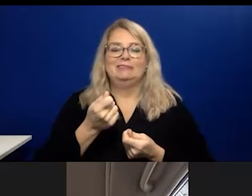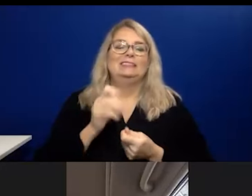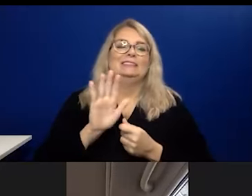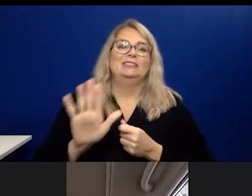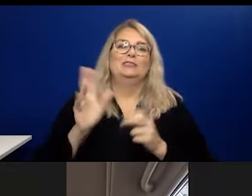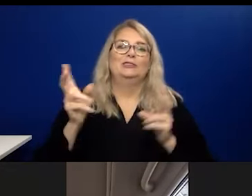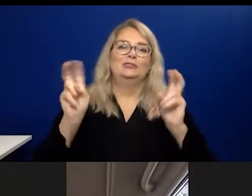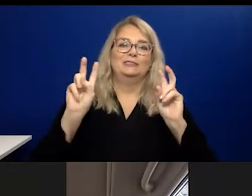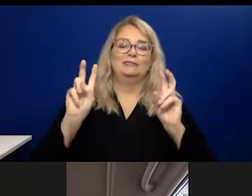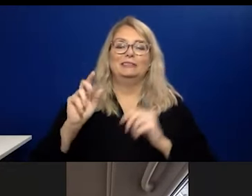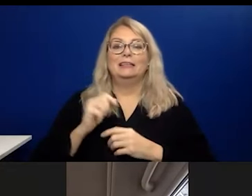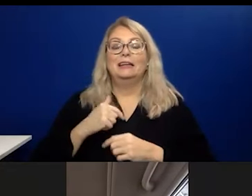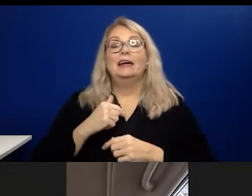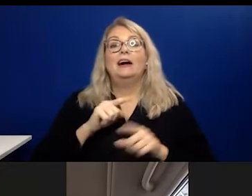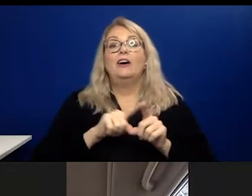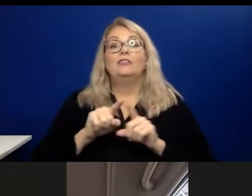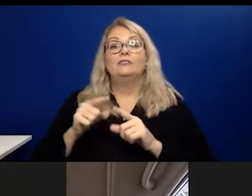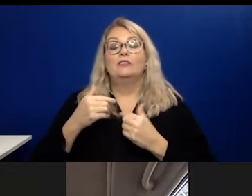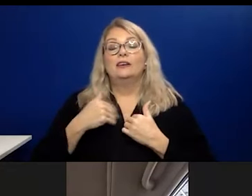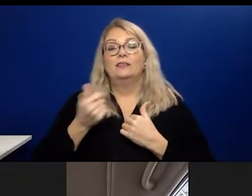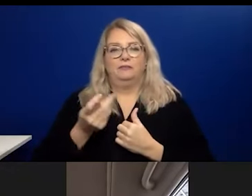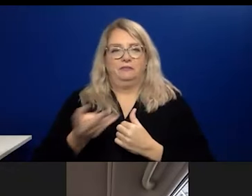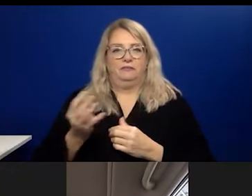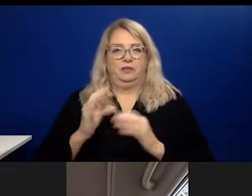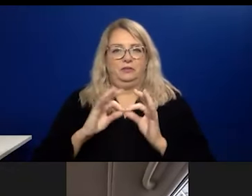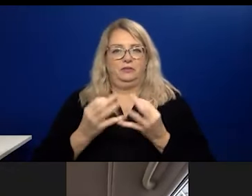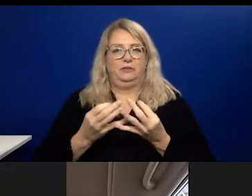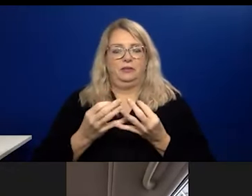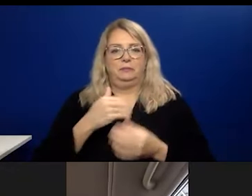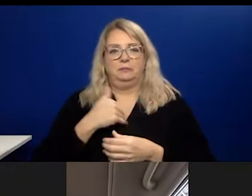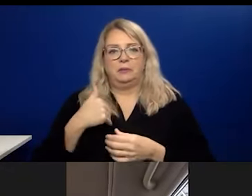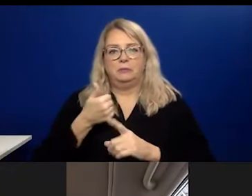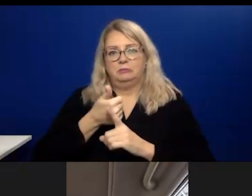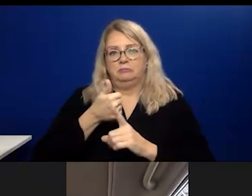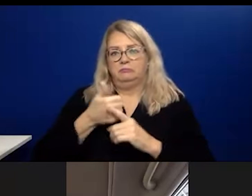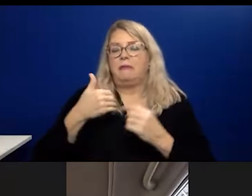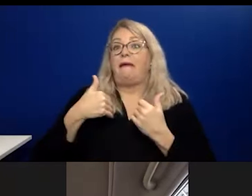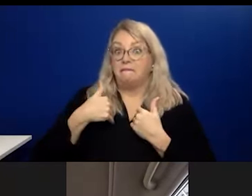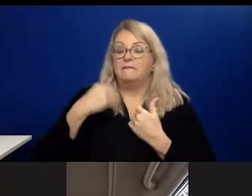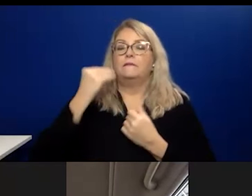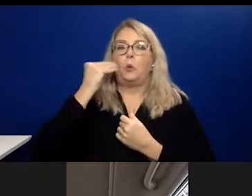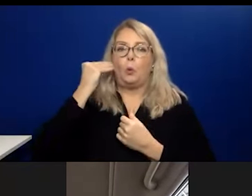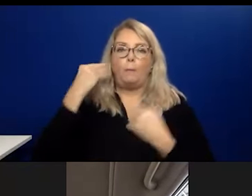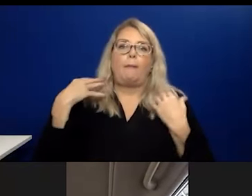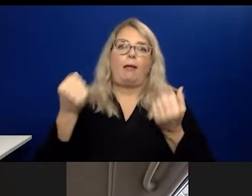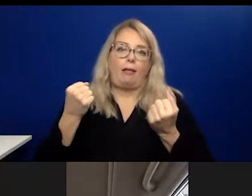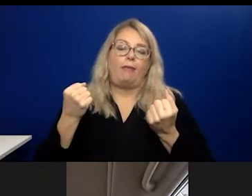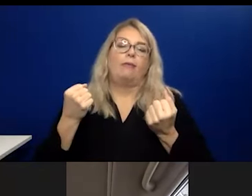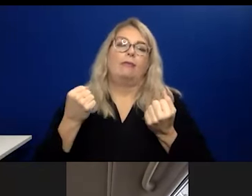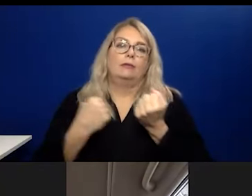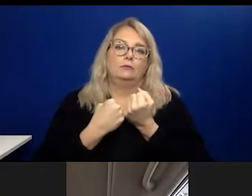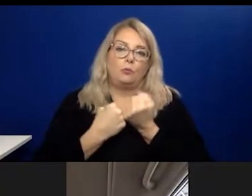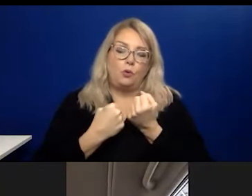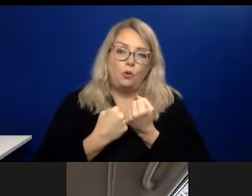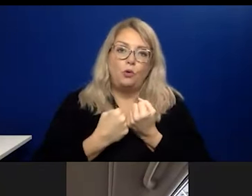in this workshop because I have a few family members who gets in-home supportive services. So I think this will be a very relevant and a good topic for